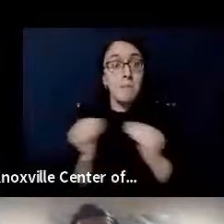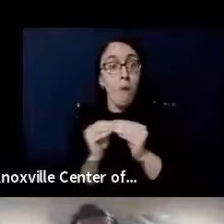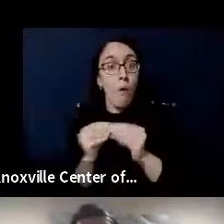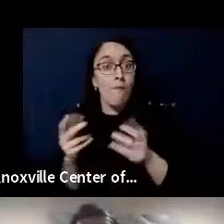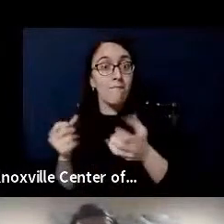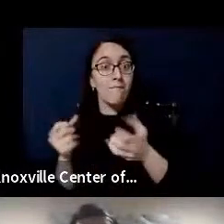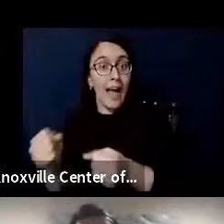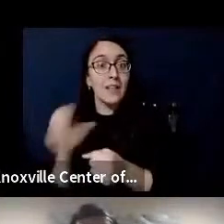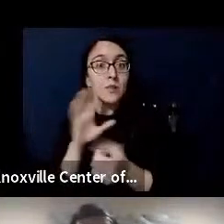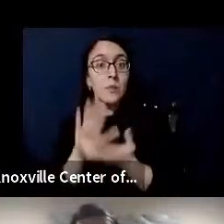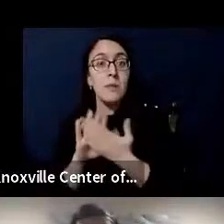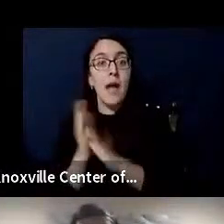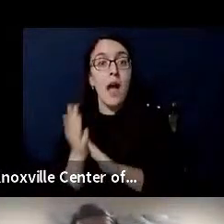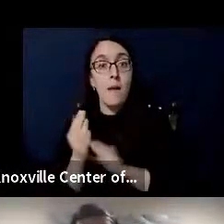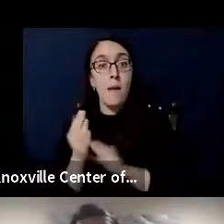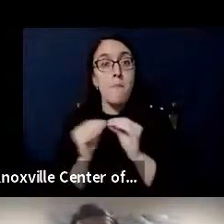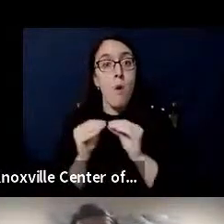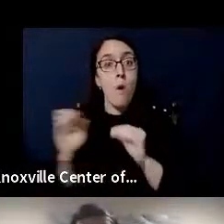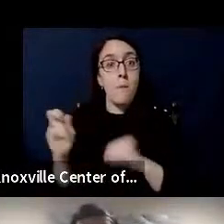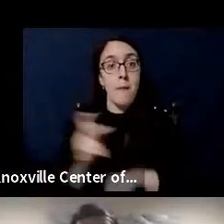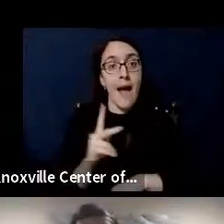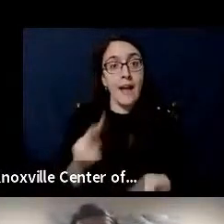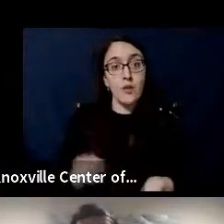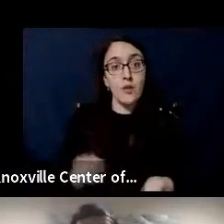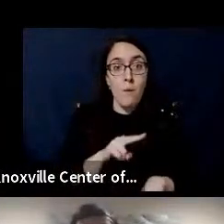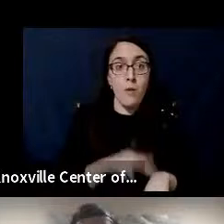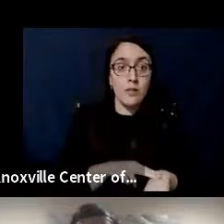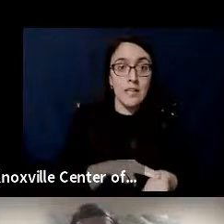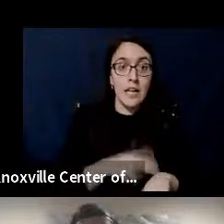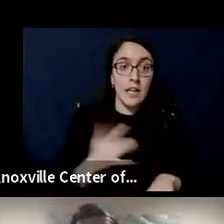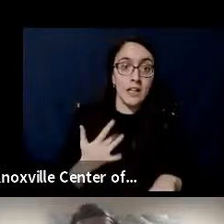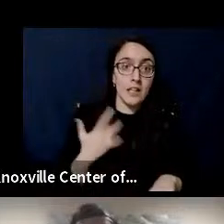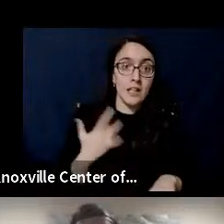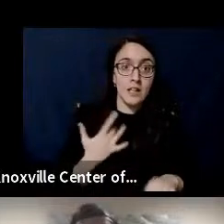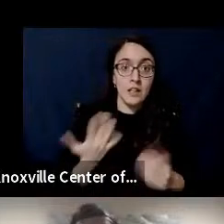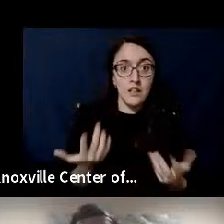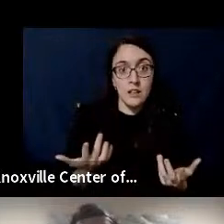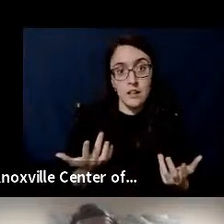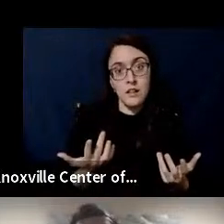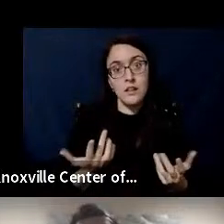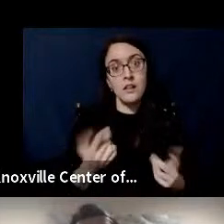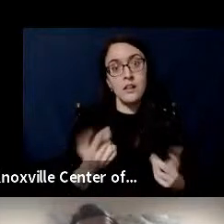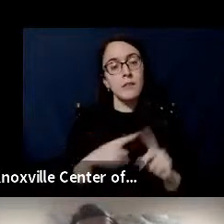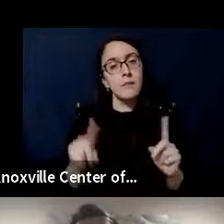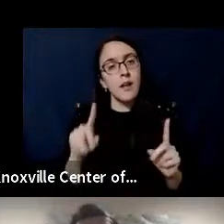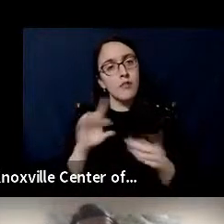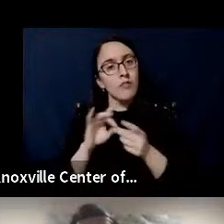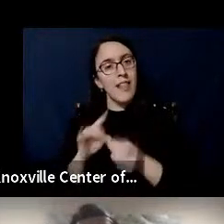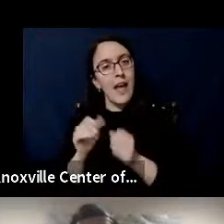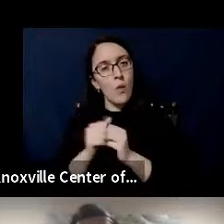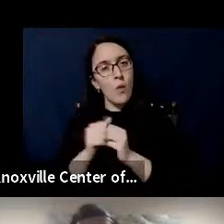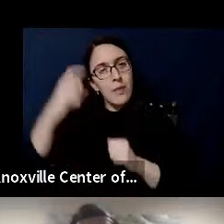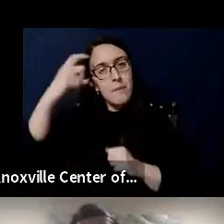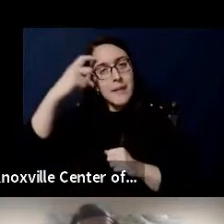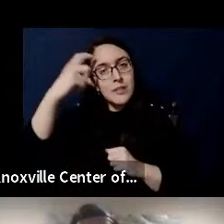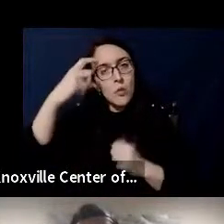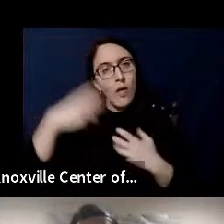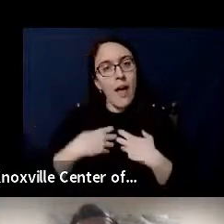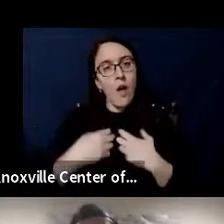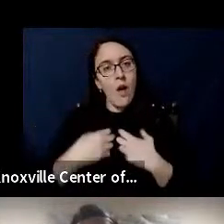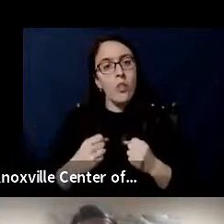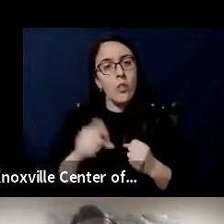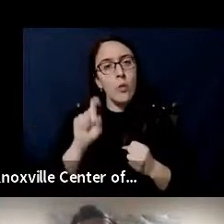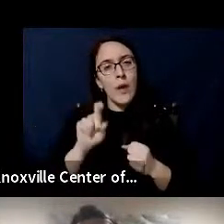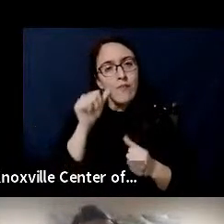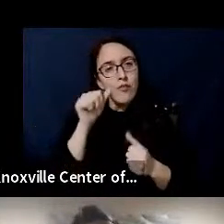normalcy. Because ultimately, the other thing back to the mental health piece, we've got to keep in mind, I mentioned the